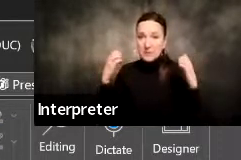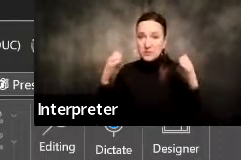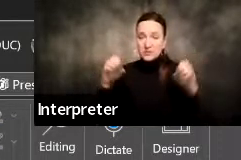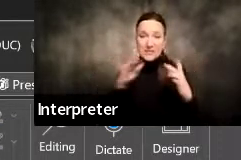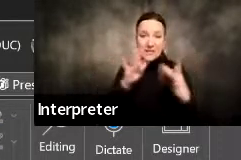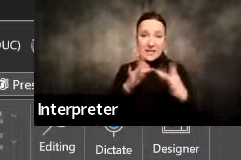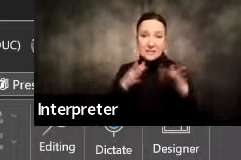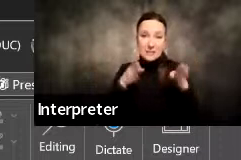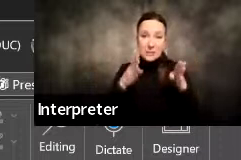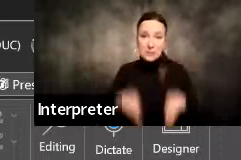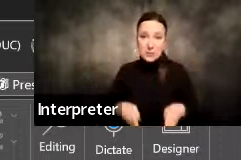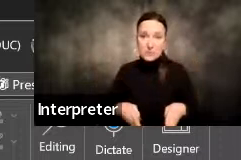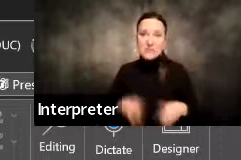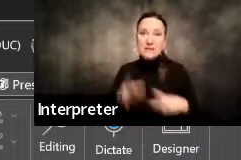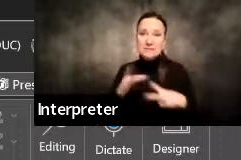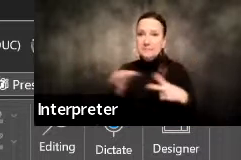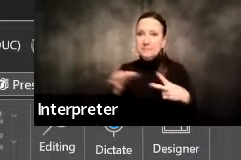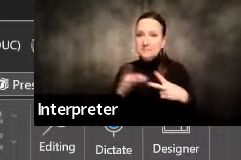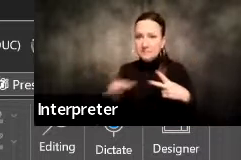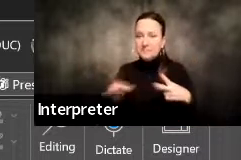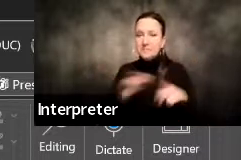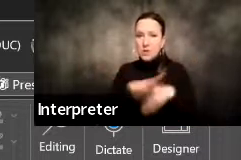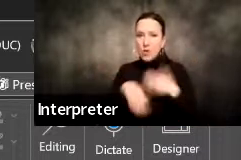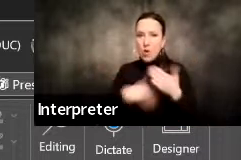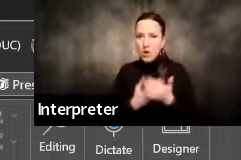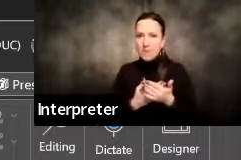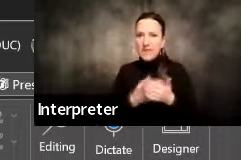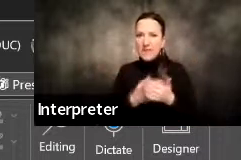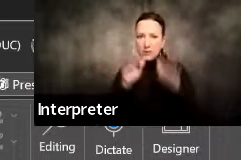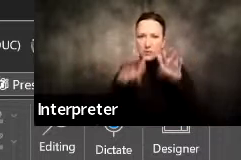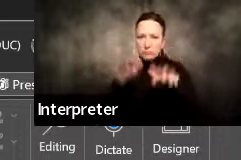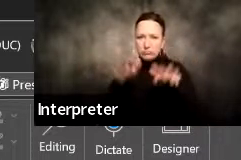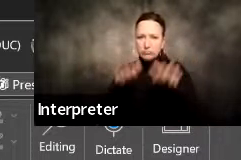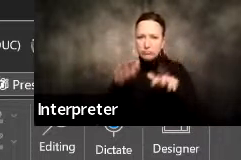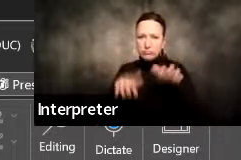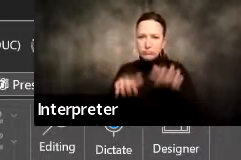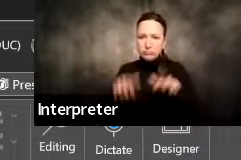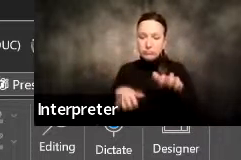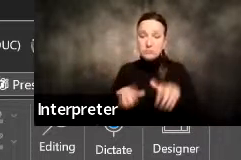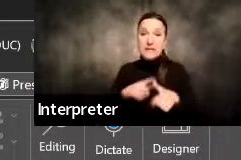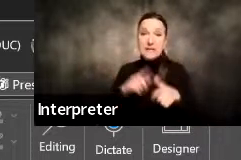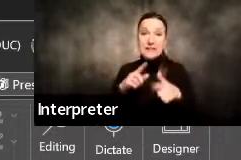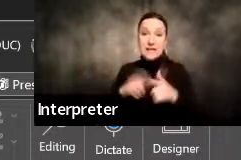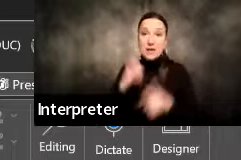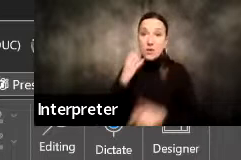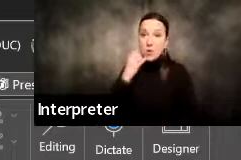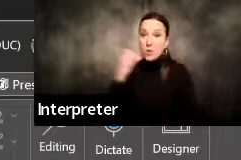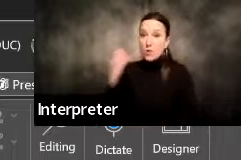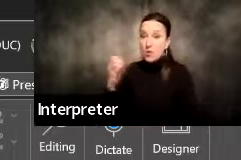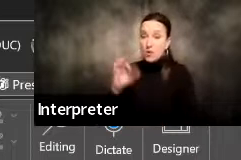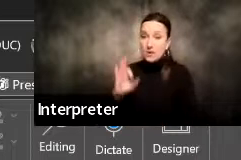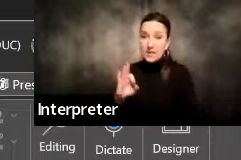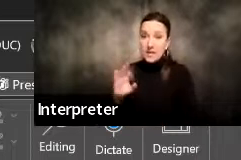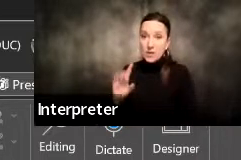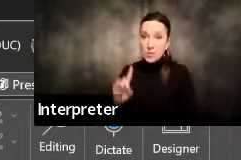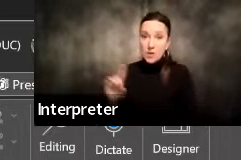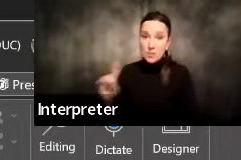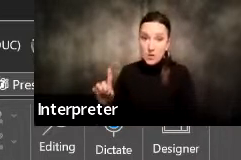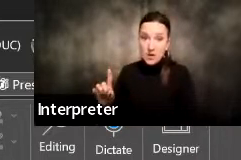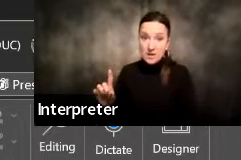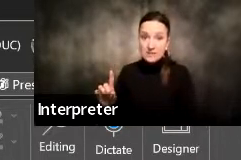All of that gives you the option to enter that right there. Then when you call 911, this is what pops